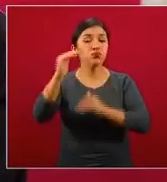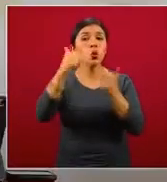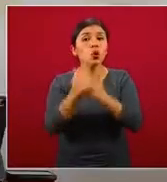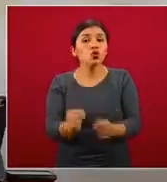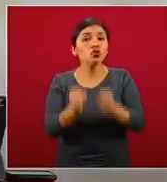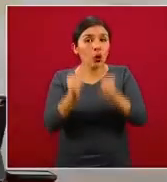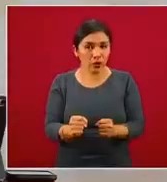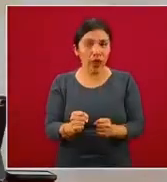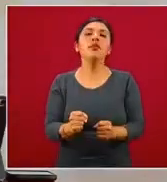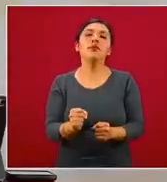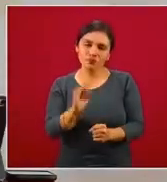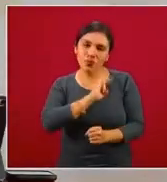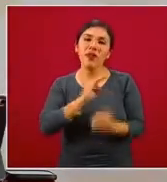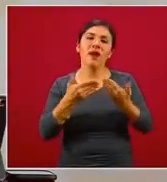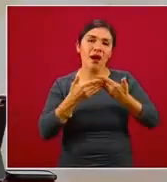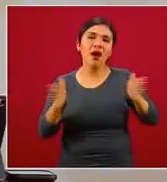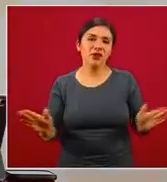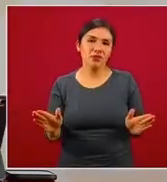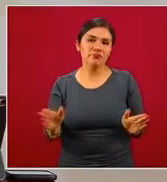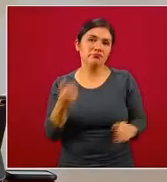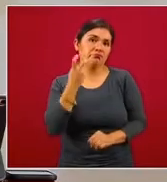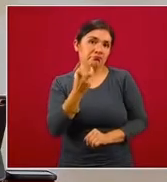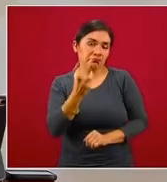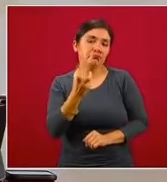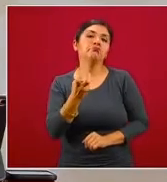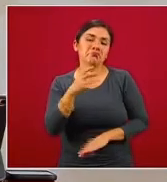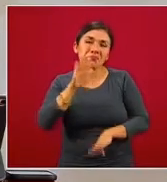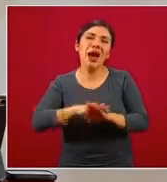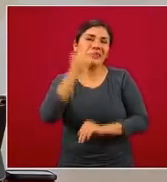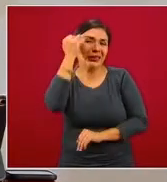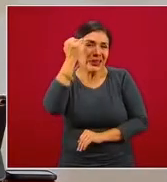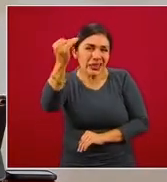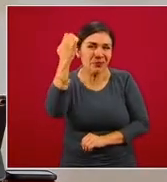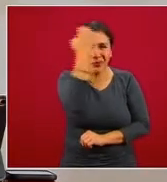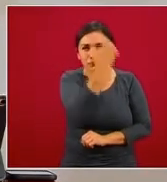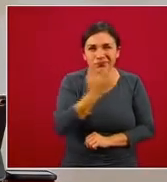with the prevalence of chronic diseases, age, etc.